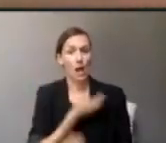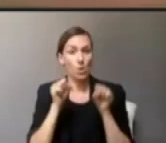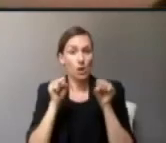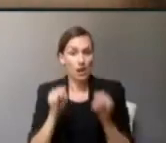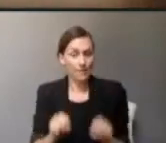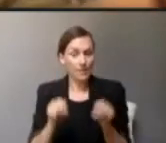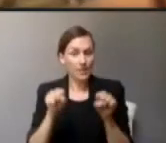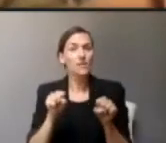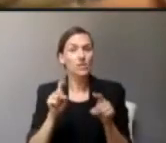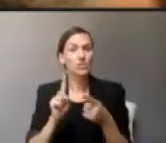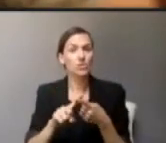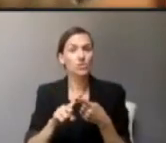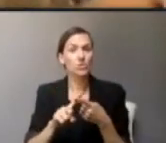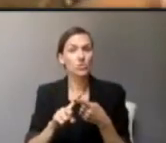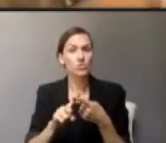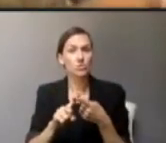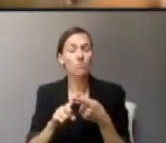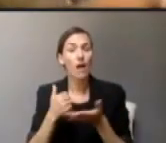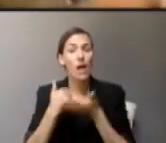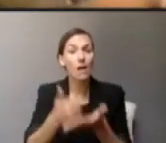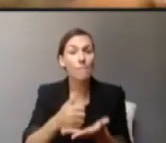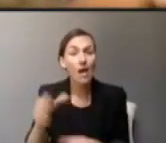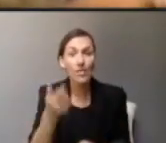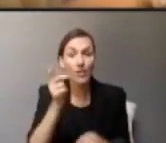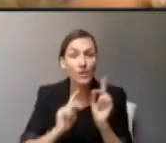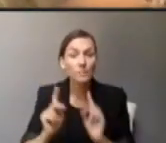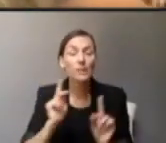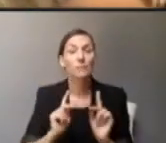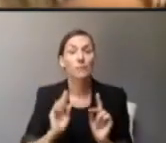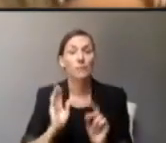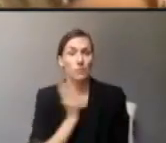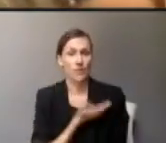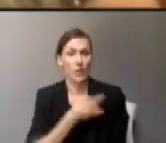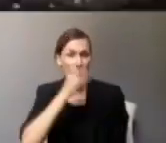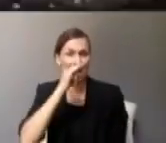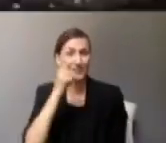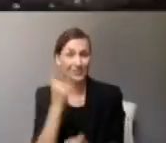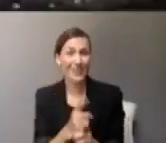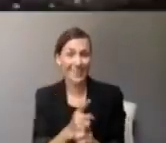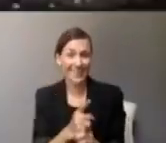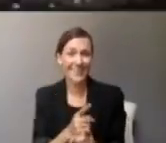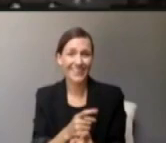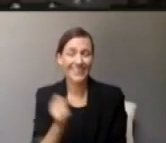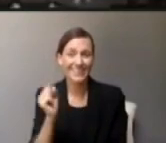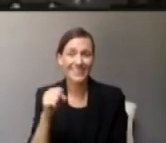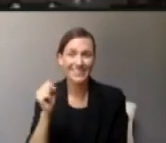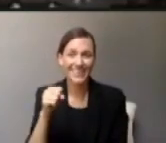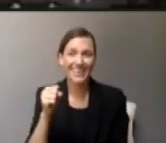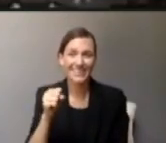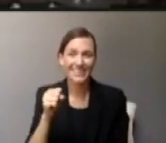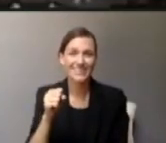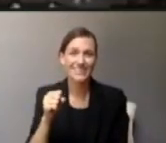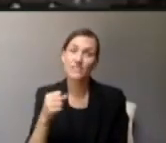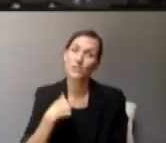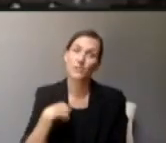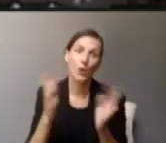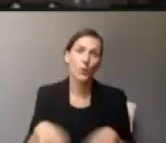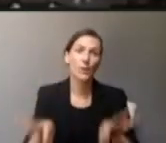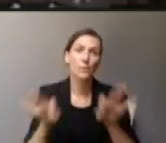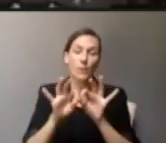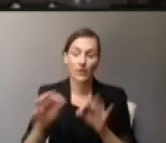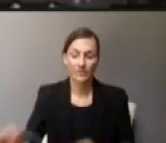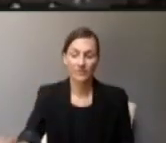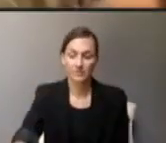our ability to fit in and help others, help our kids, right? Yeah. The 6th day is so important. And I think